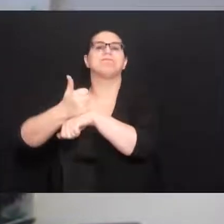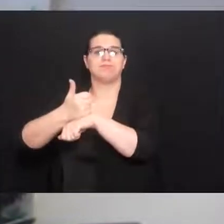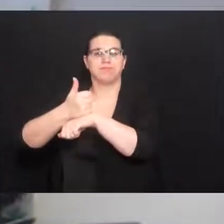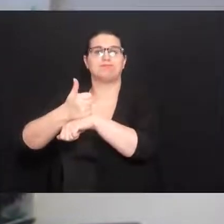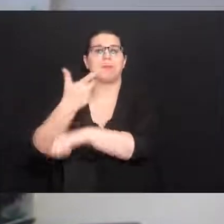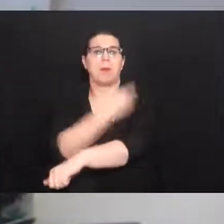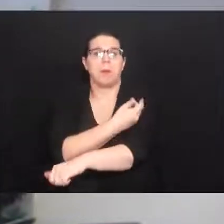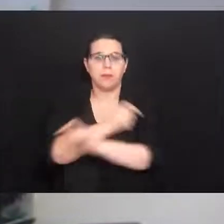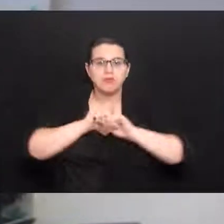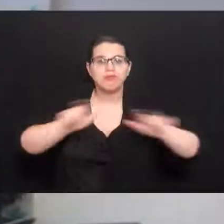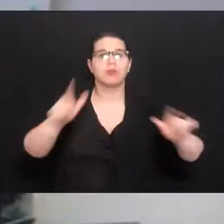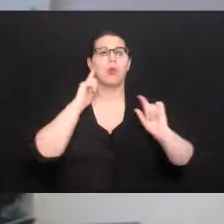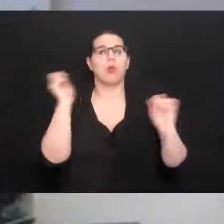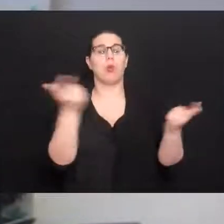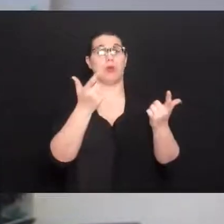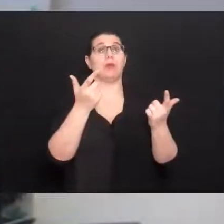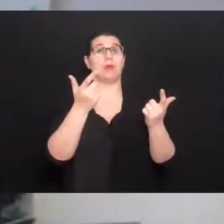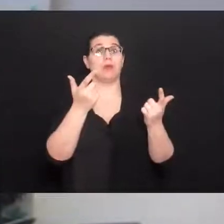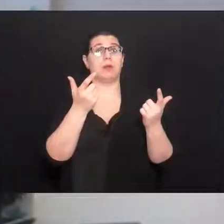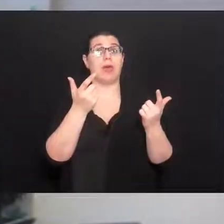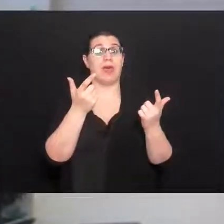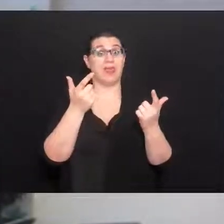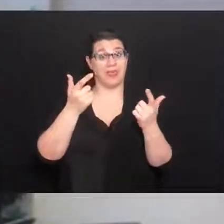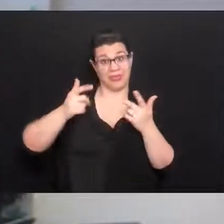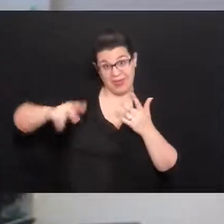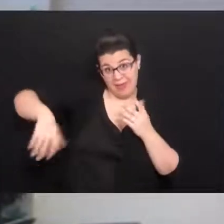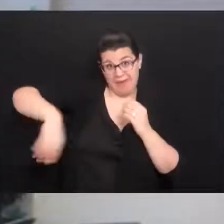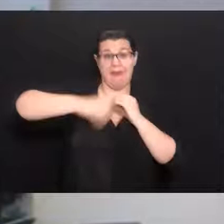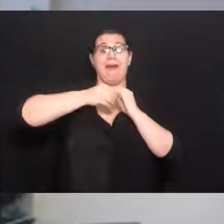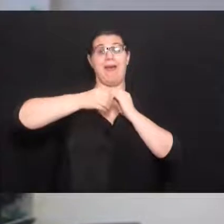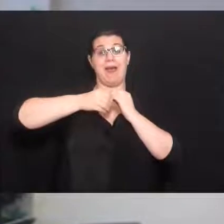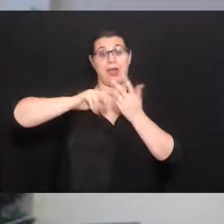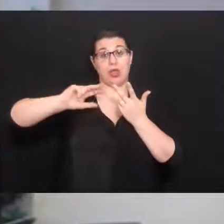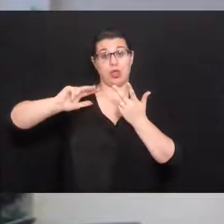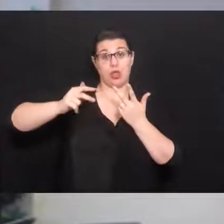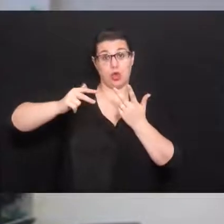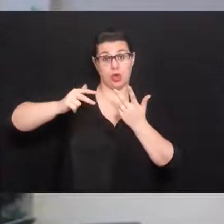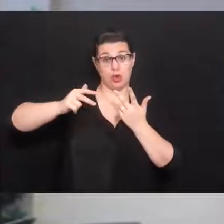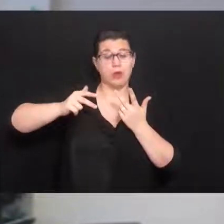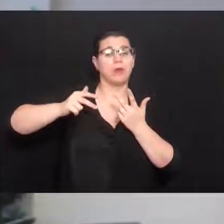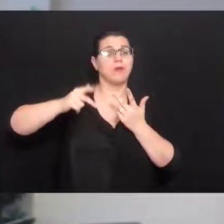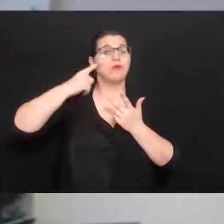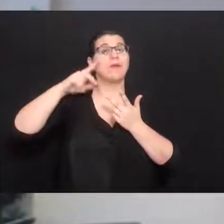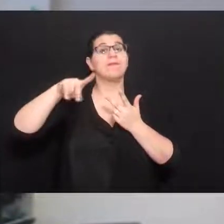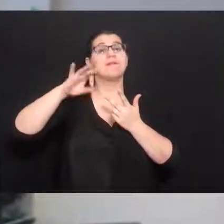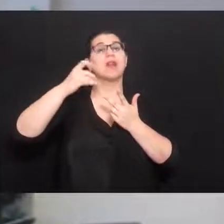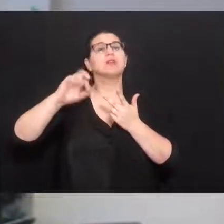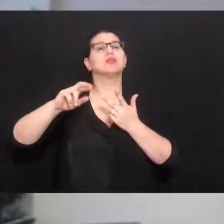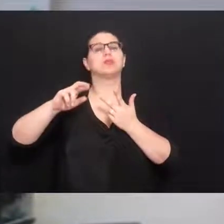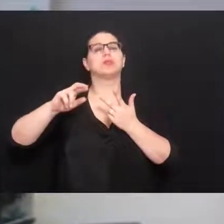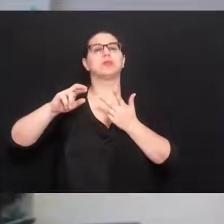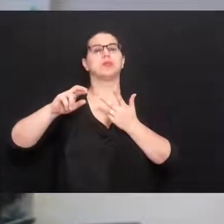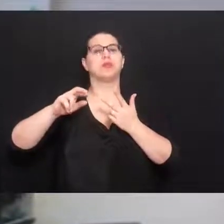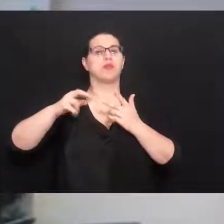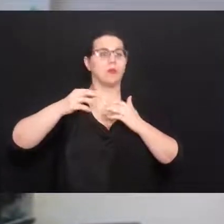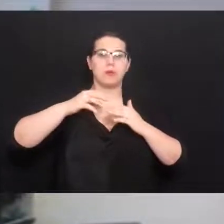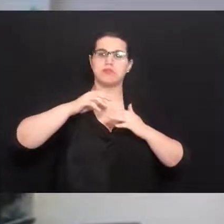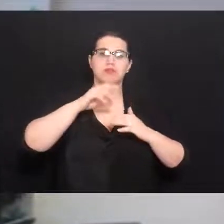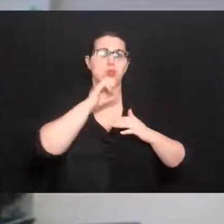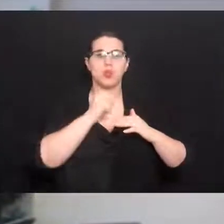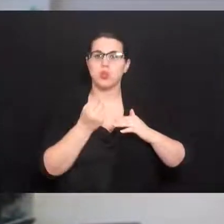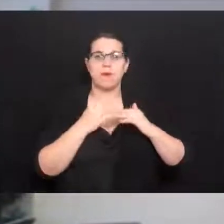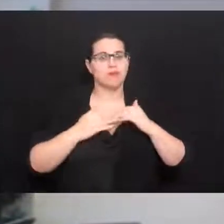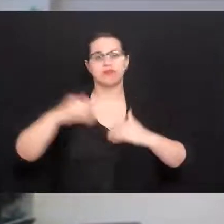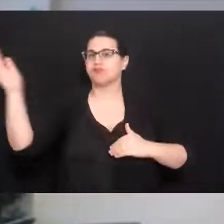boosters in all of their citizens, they boosted 12 and over in their population. They saw after about 10